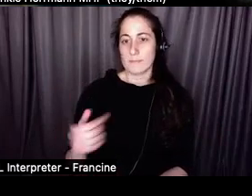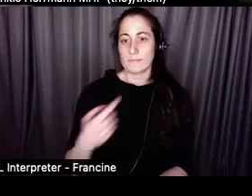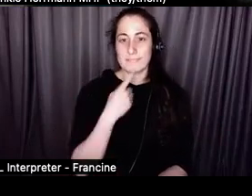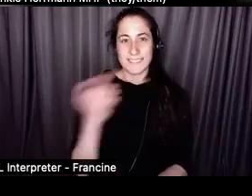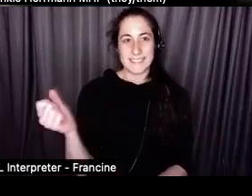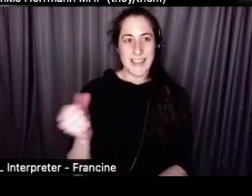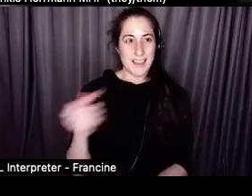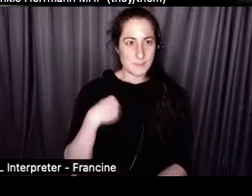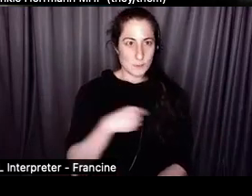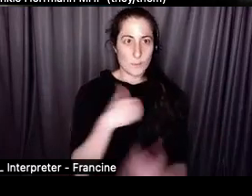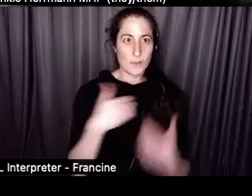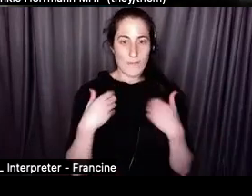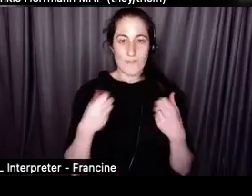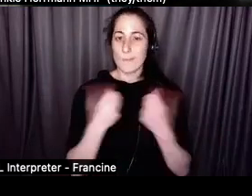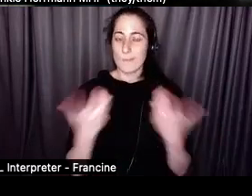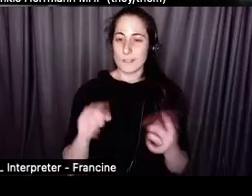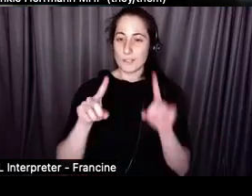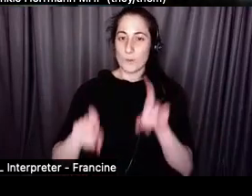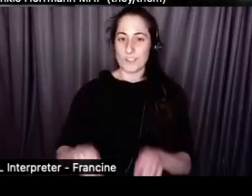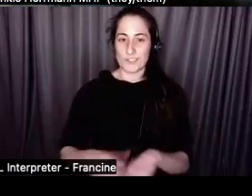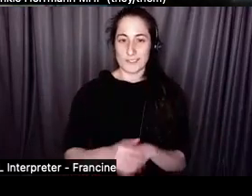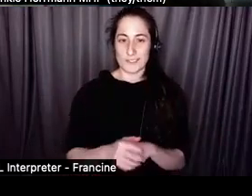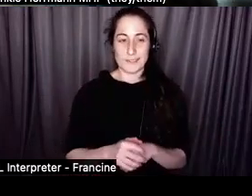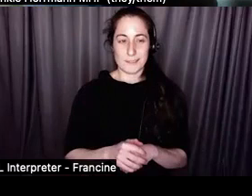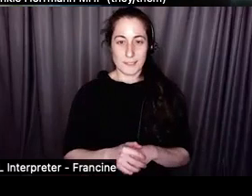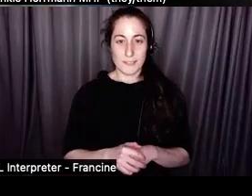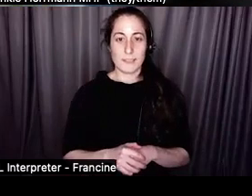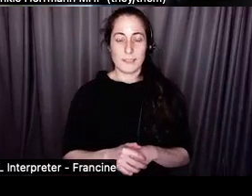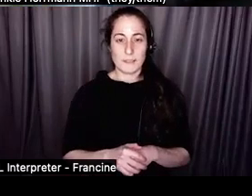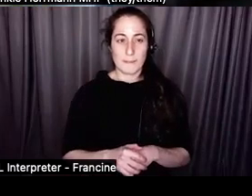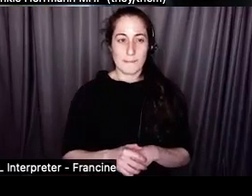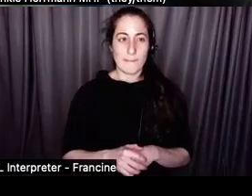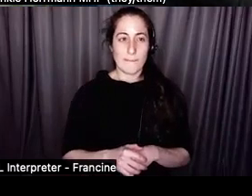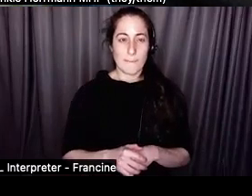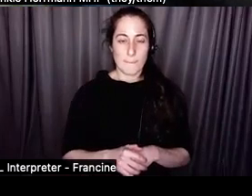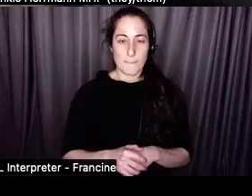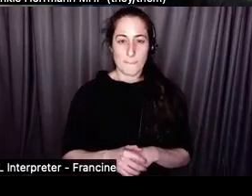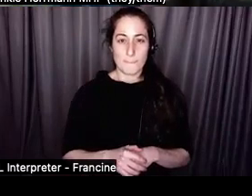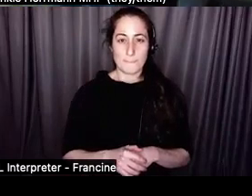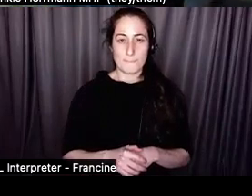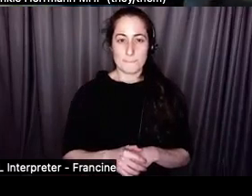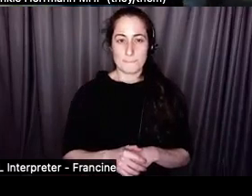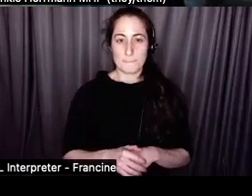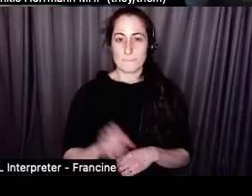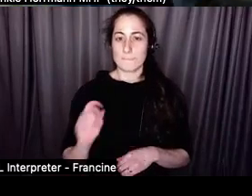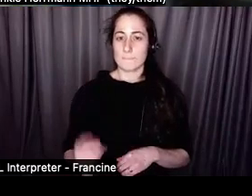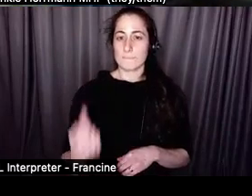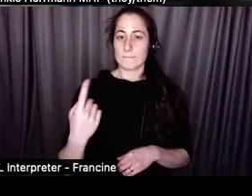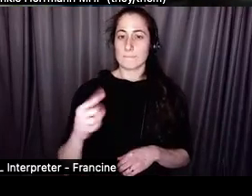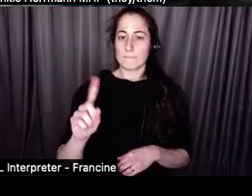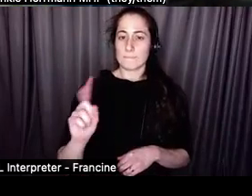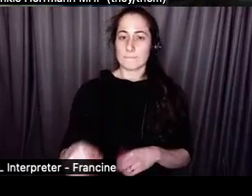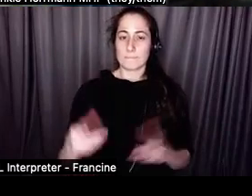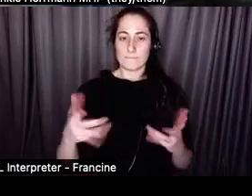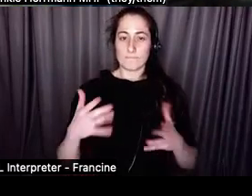of questions. One quick question to start off with, since you shared the number